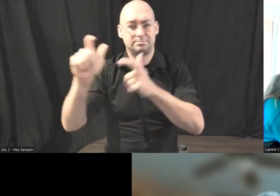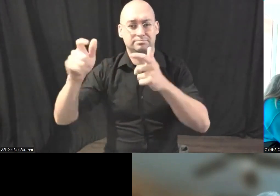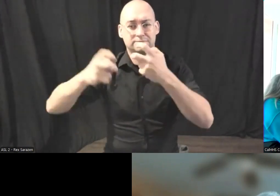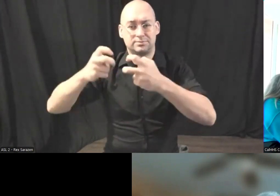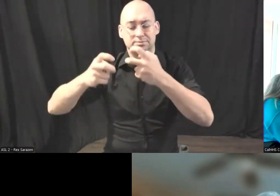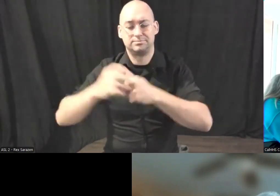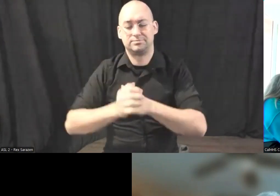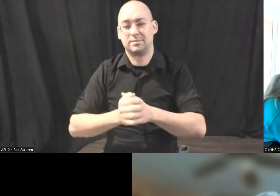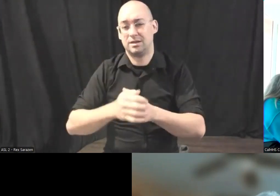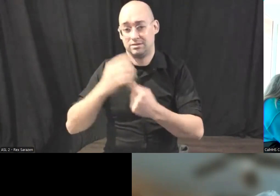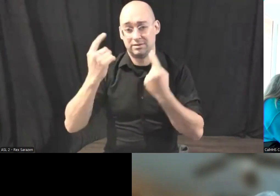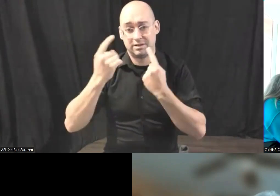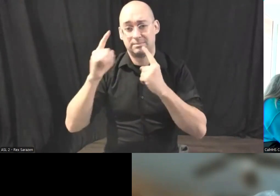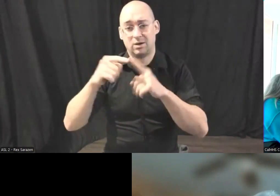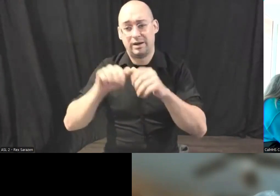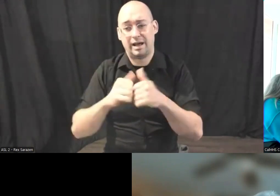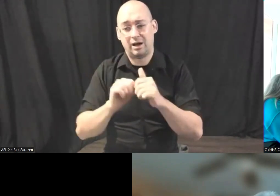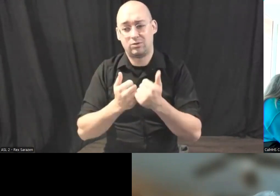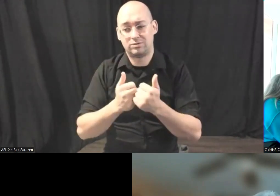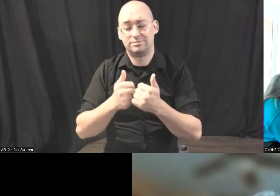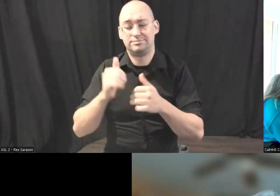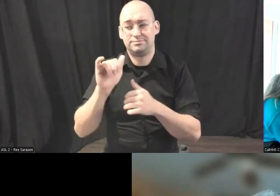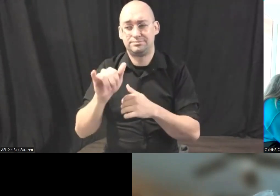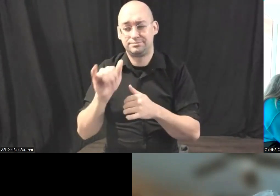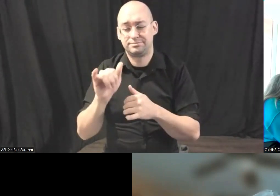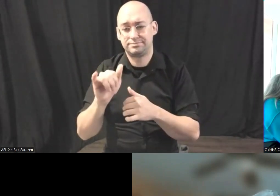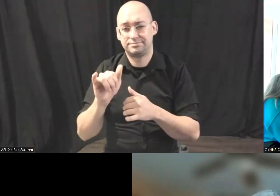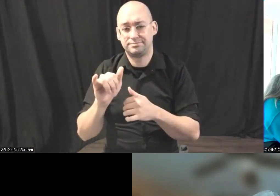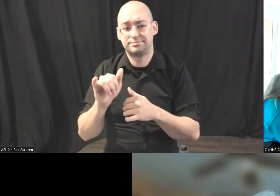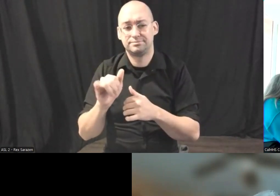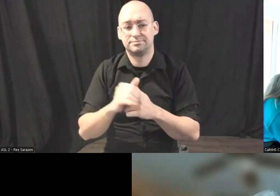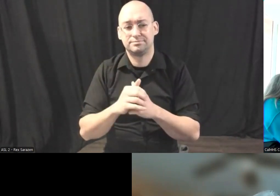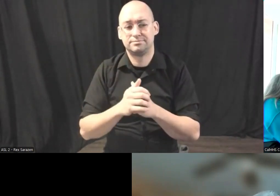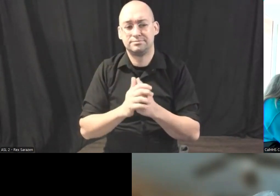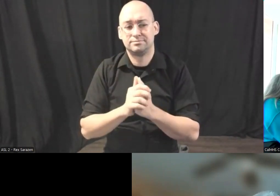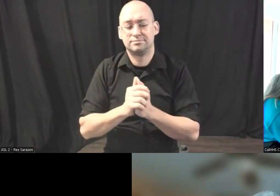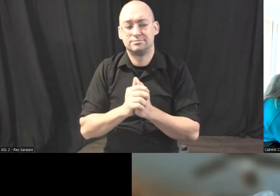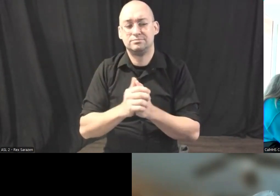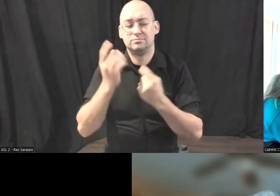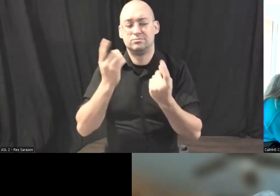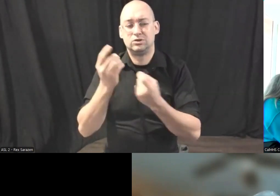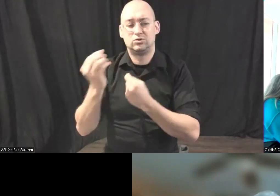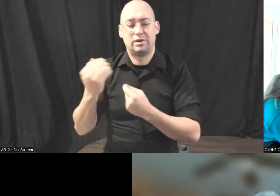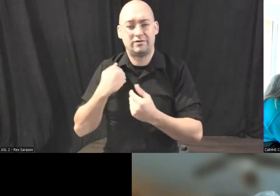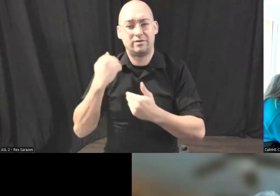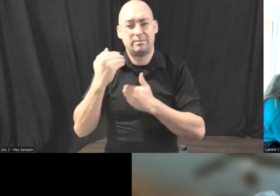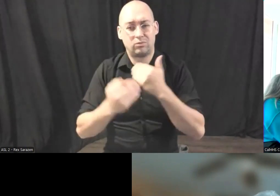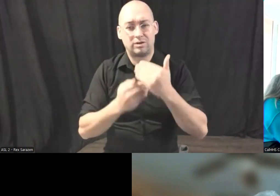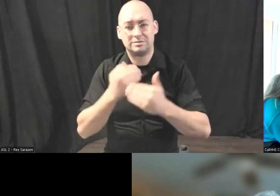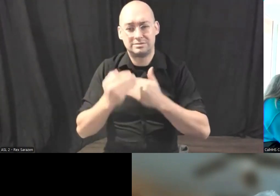are, I mean, this is where I was kind of trying to put a pin in. We do have processes,